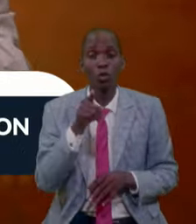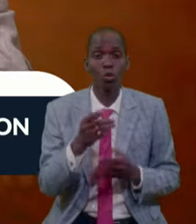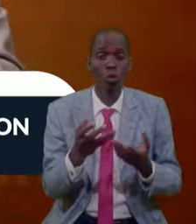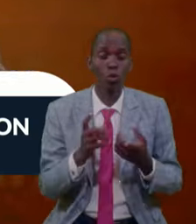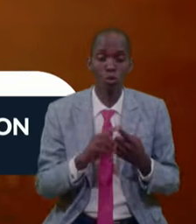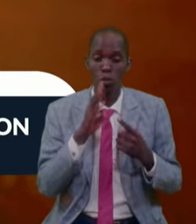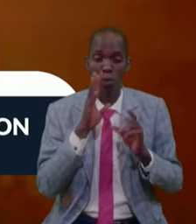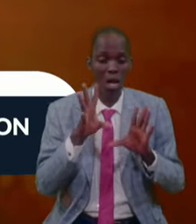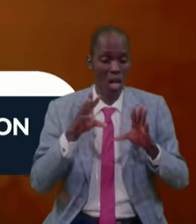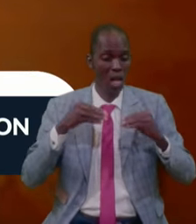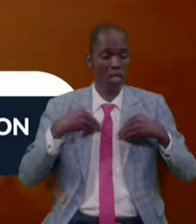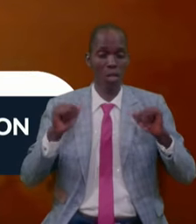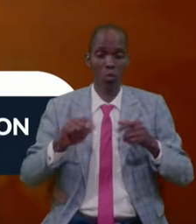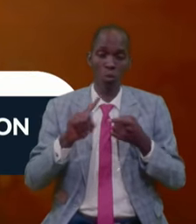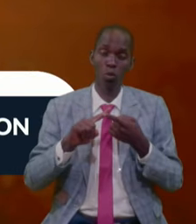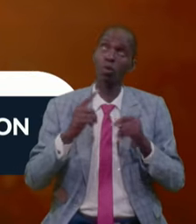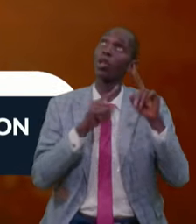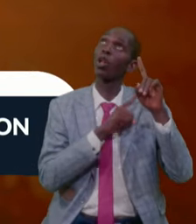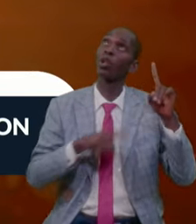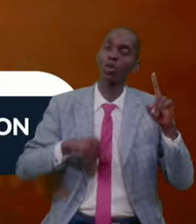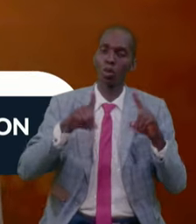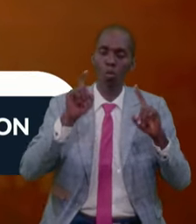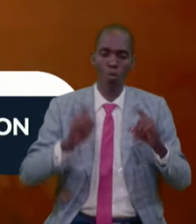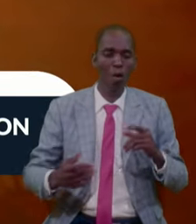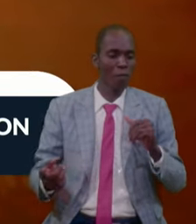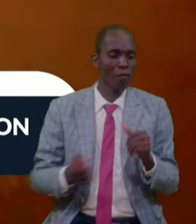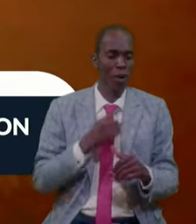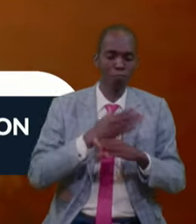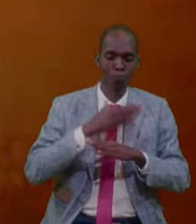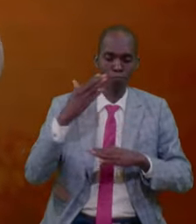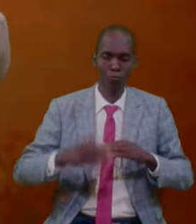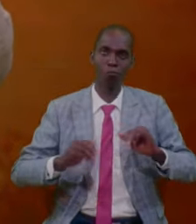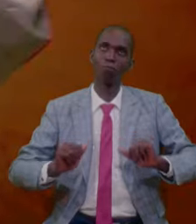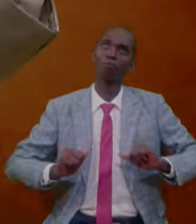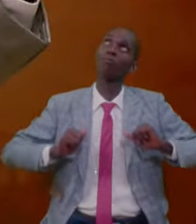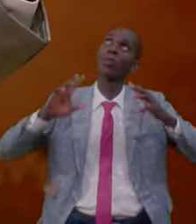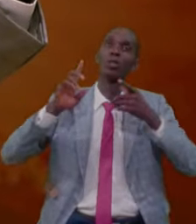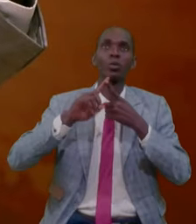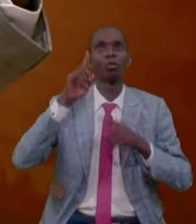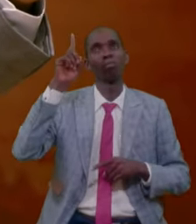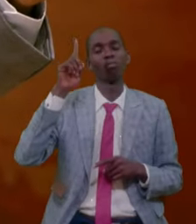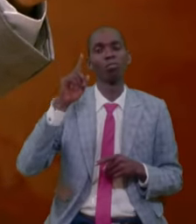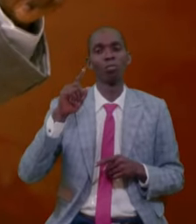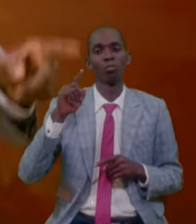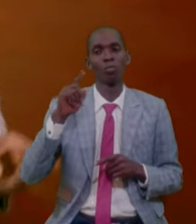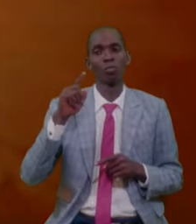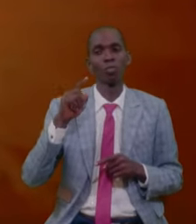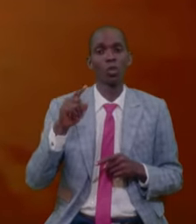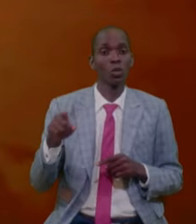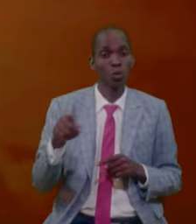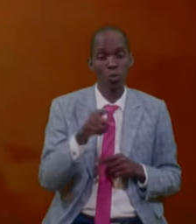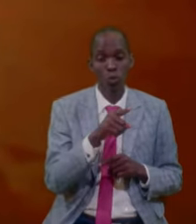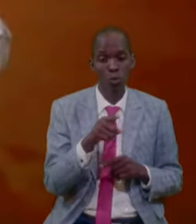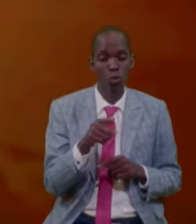must be absolute surrender unto Him. You will have all or